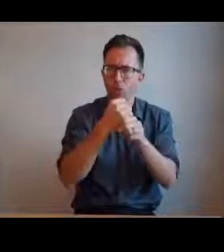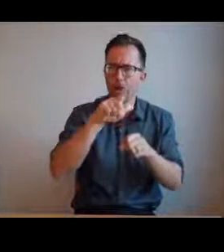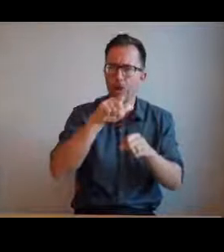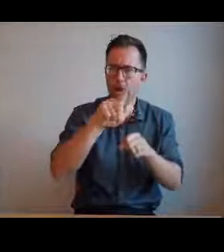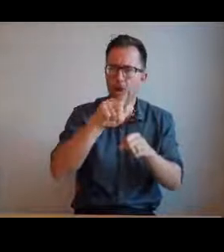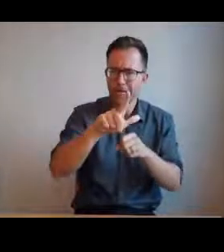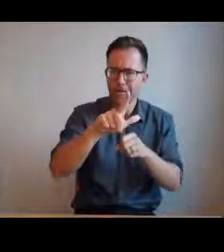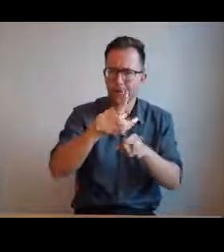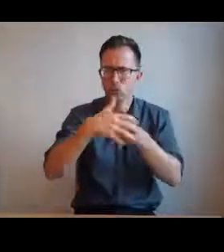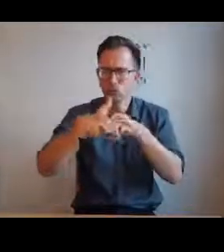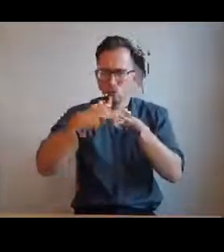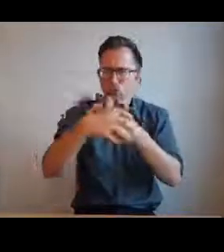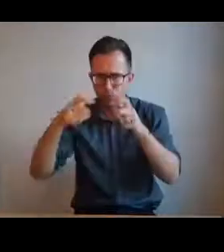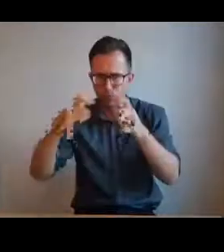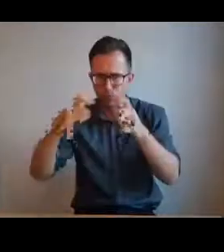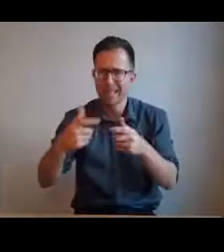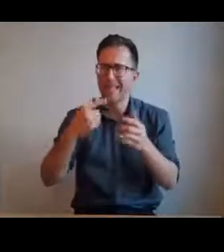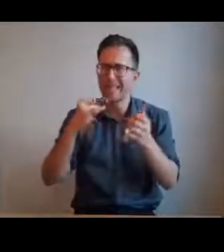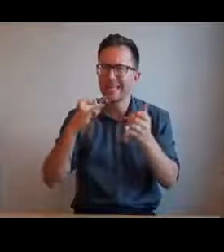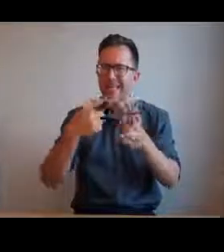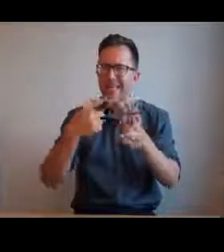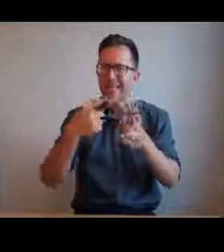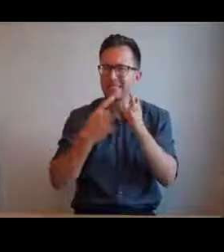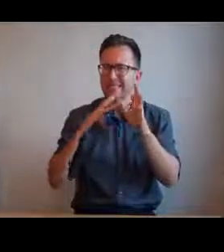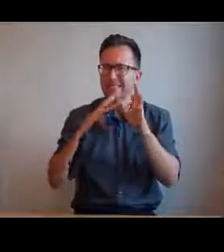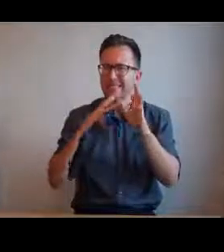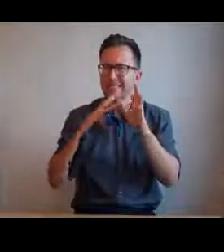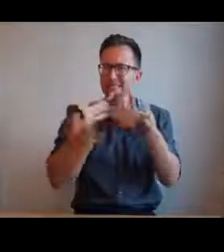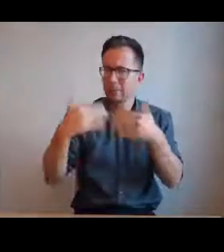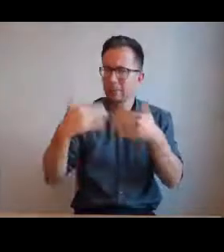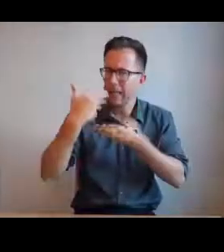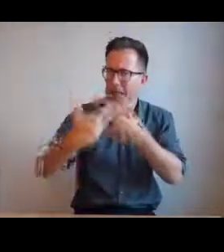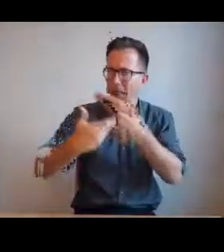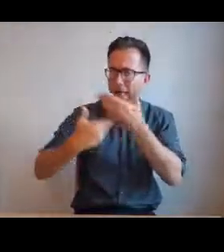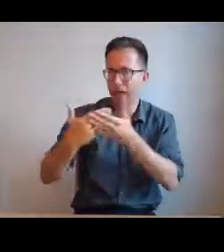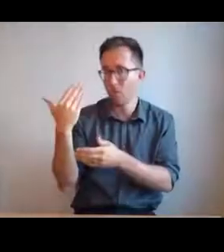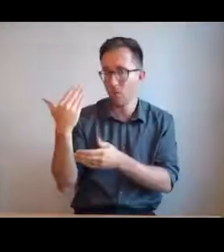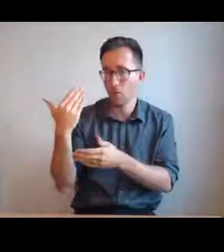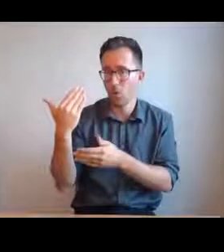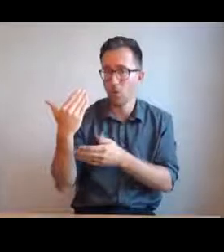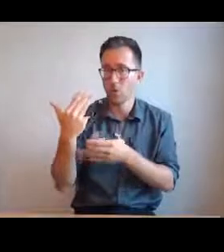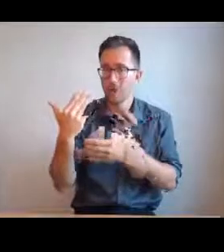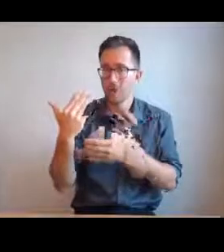to earlier in her presentation. The